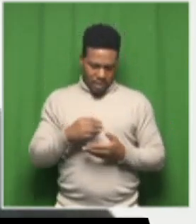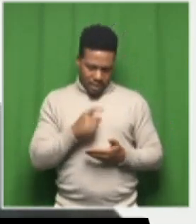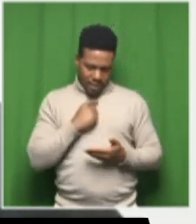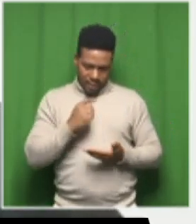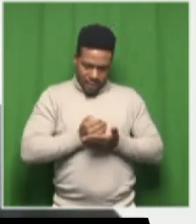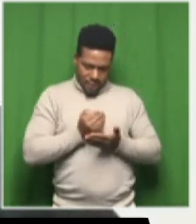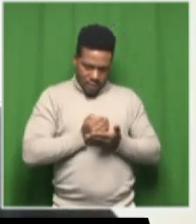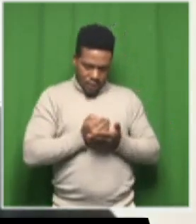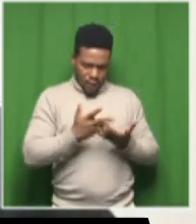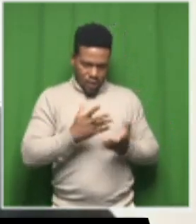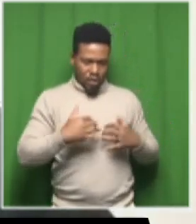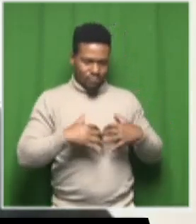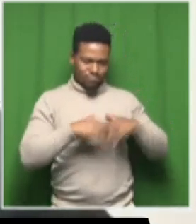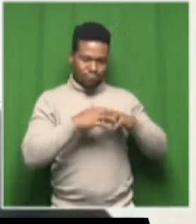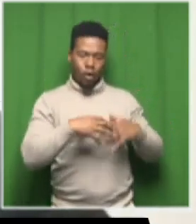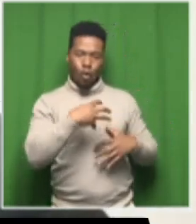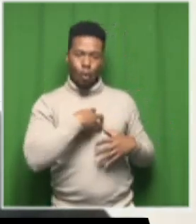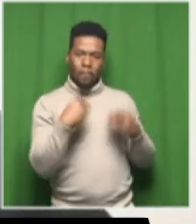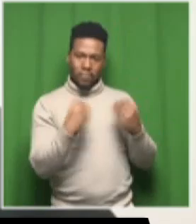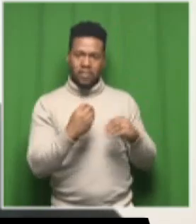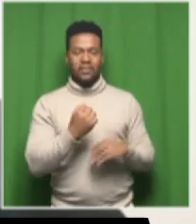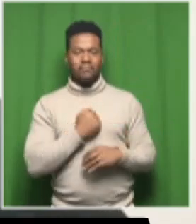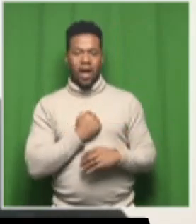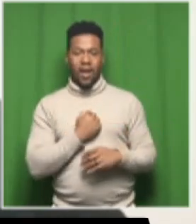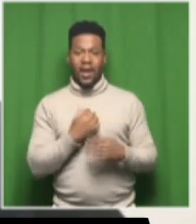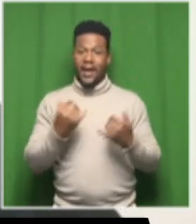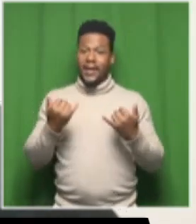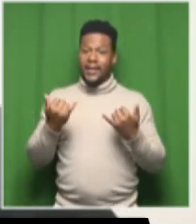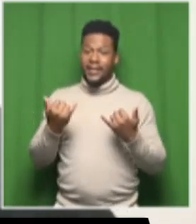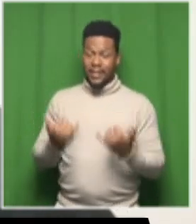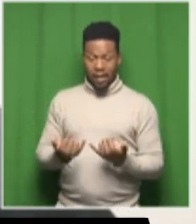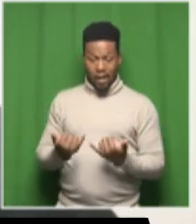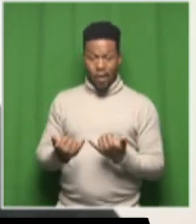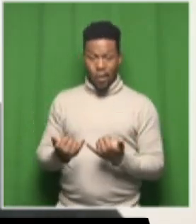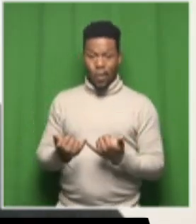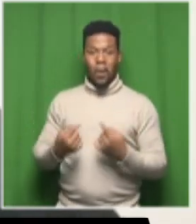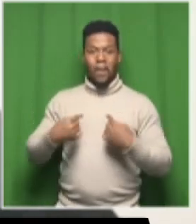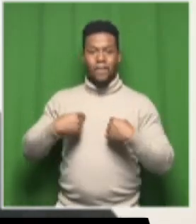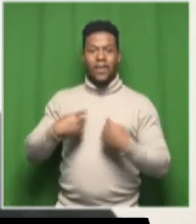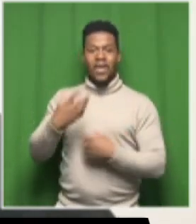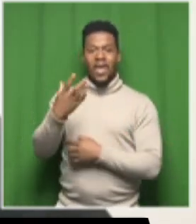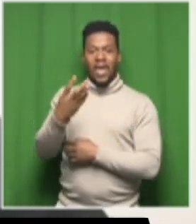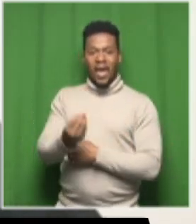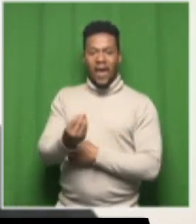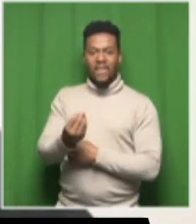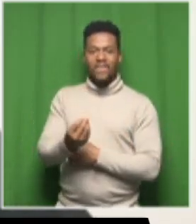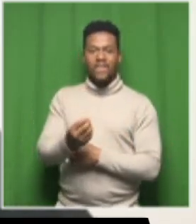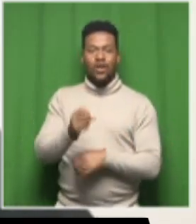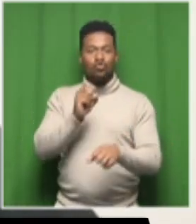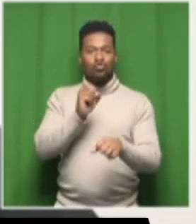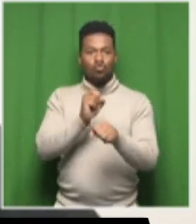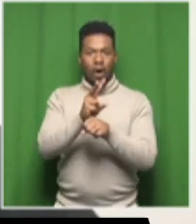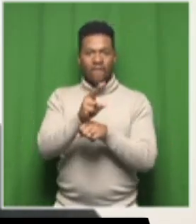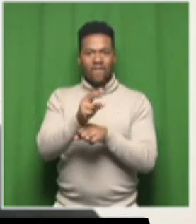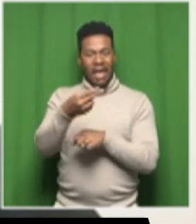business. So right now, I'm having 12 hectares, which I